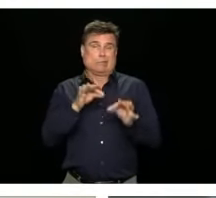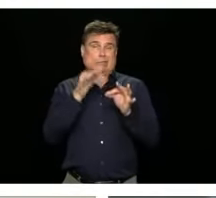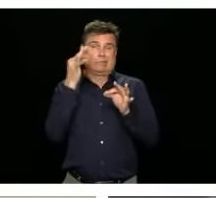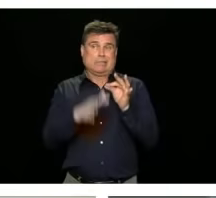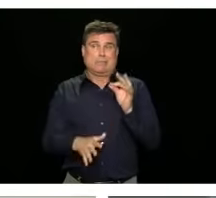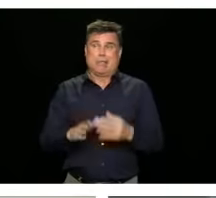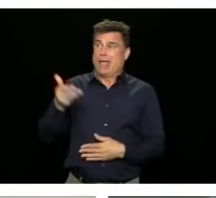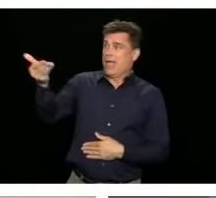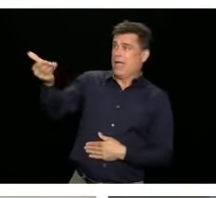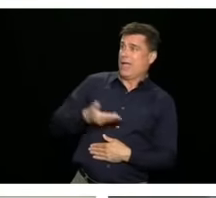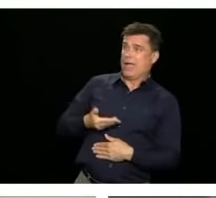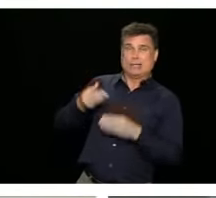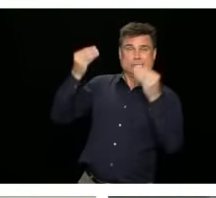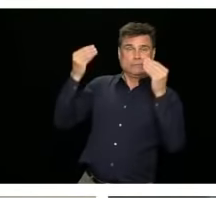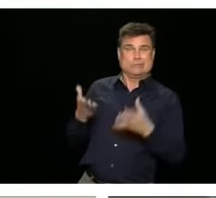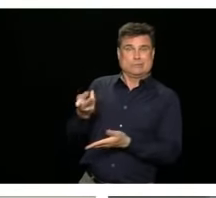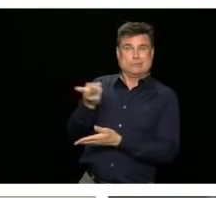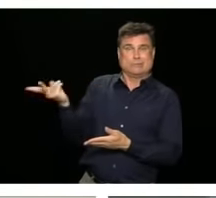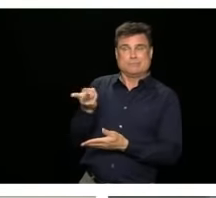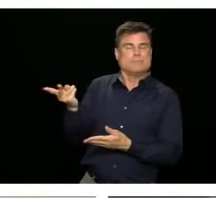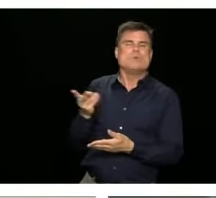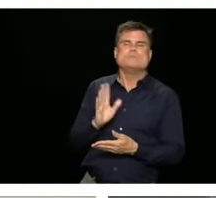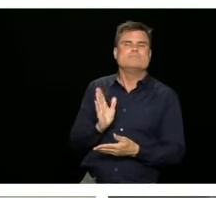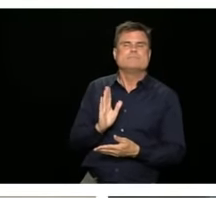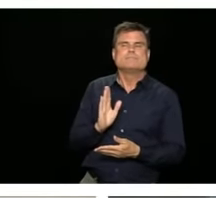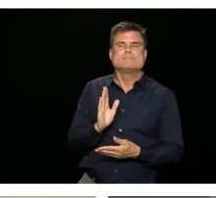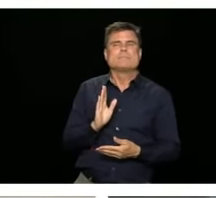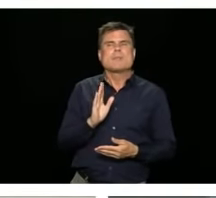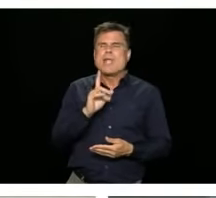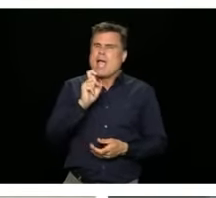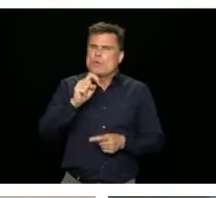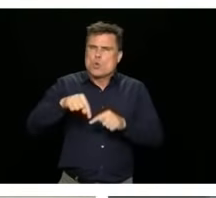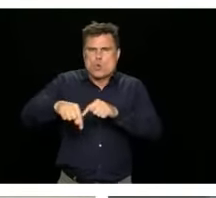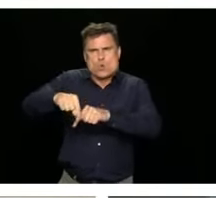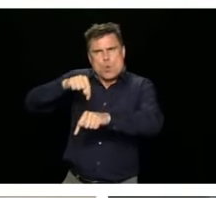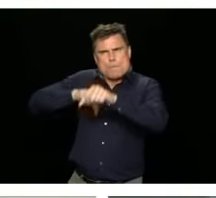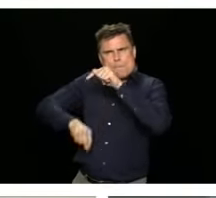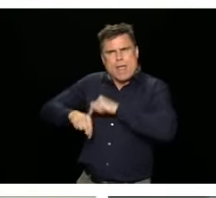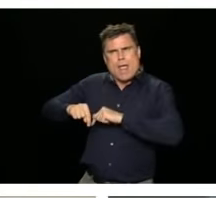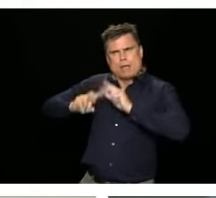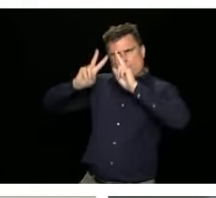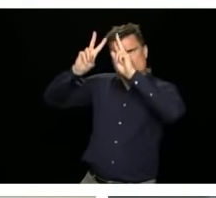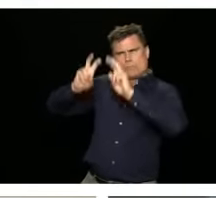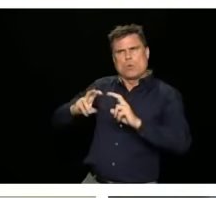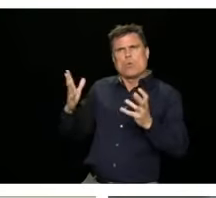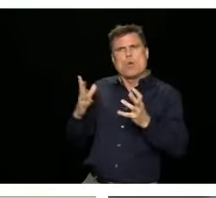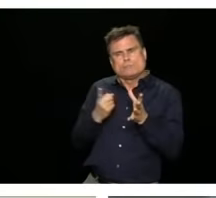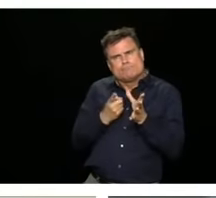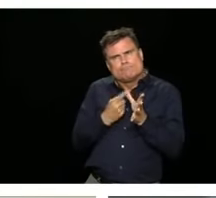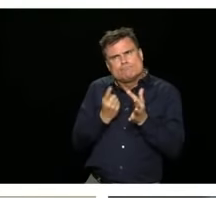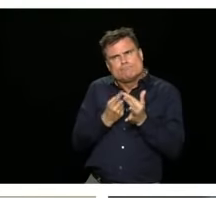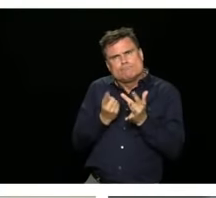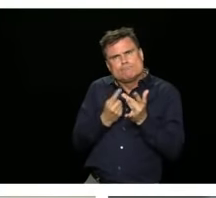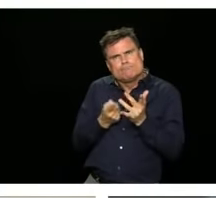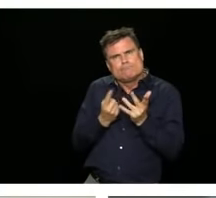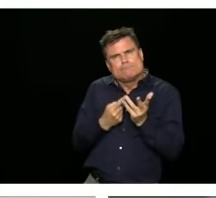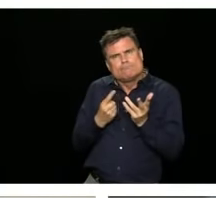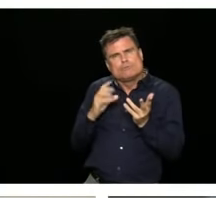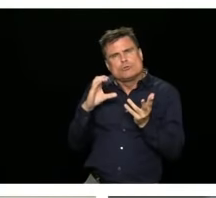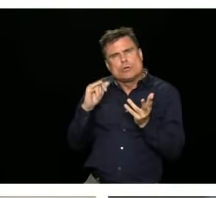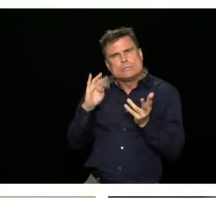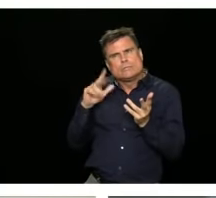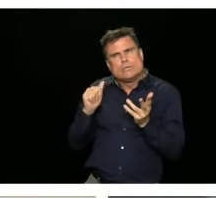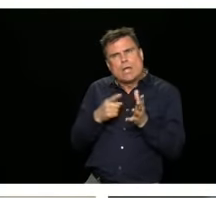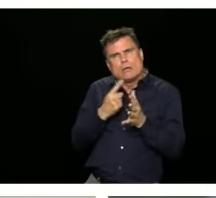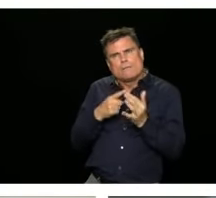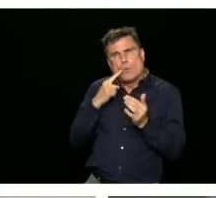criteria for becoming a tenured professor or a professor. Are we going to put a lot of emphasis on how many publications have